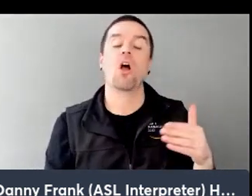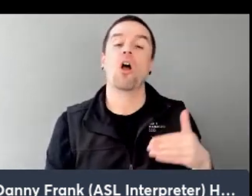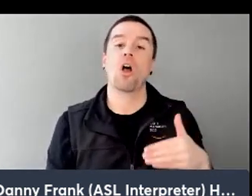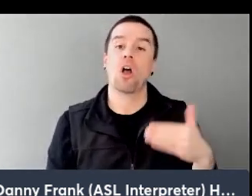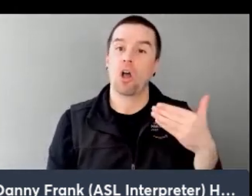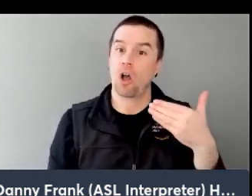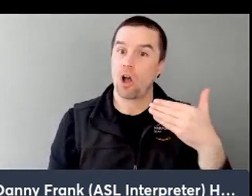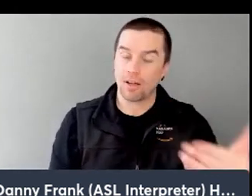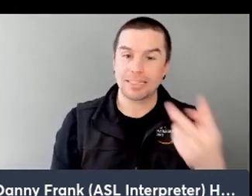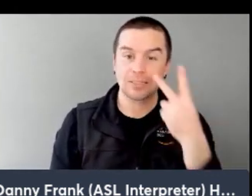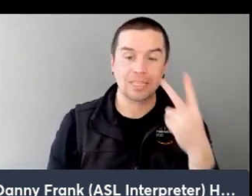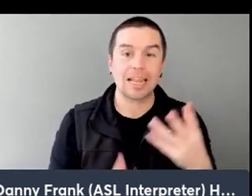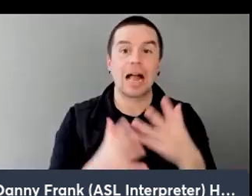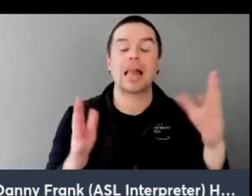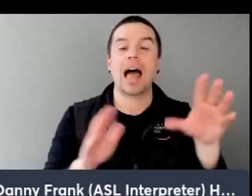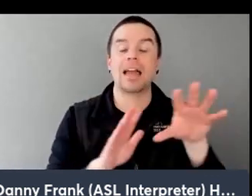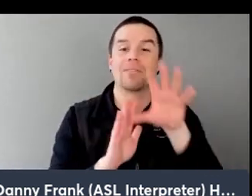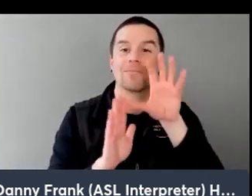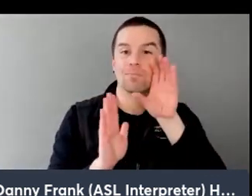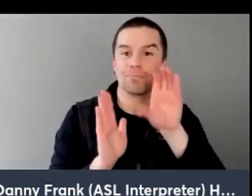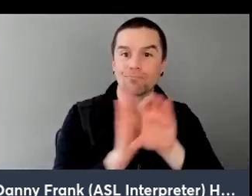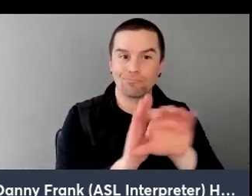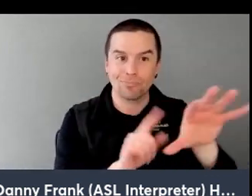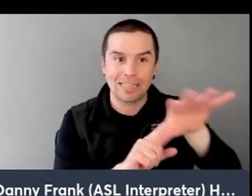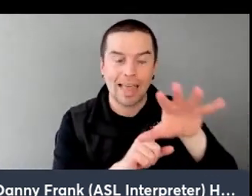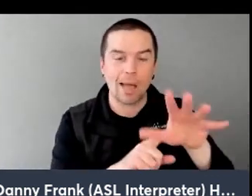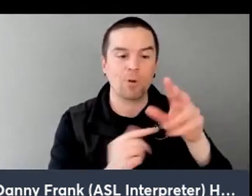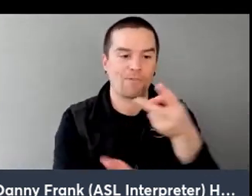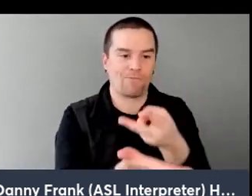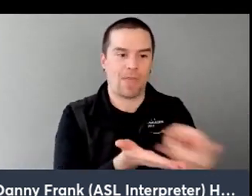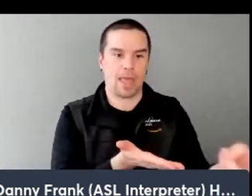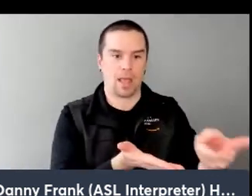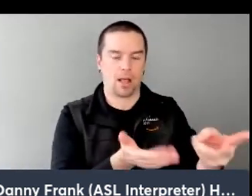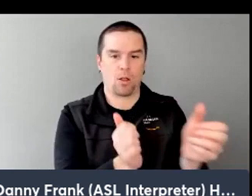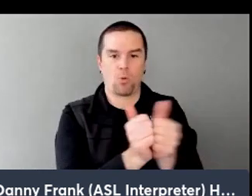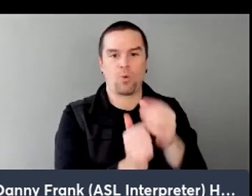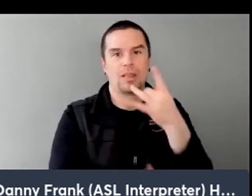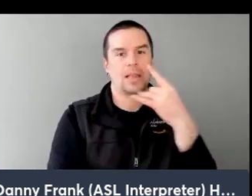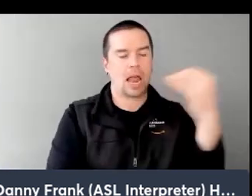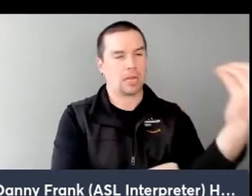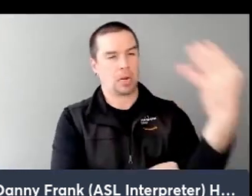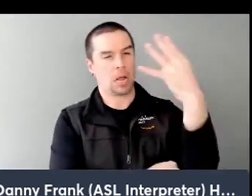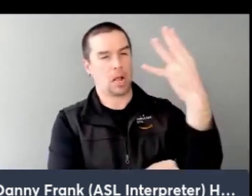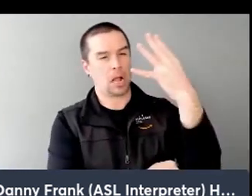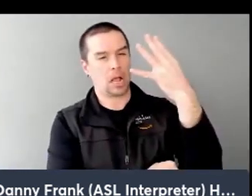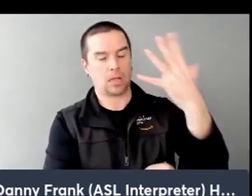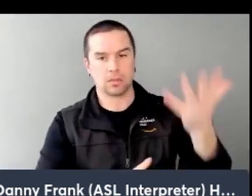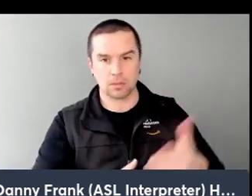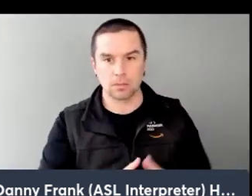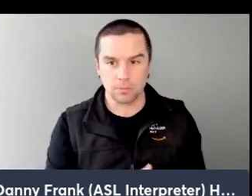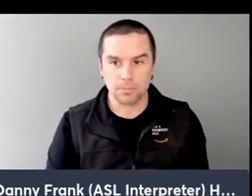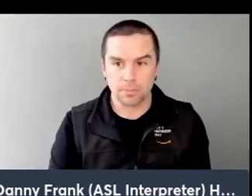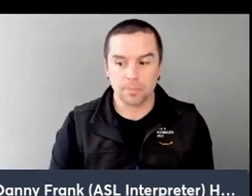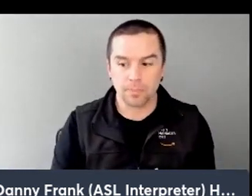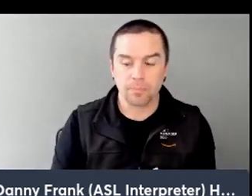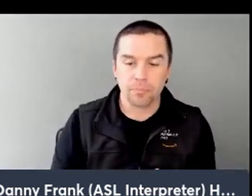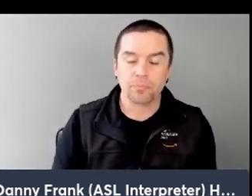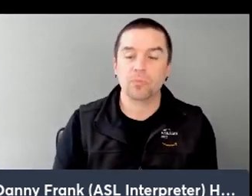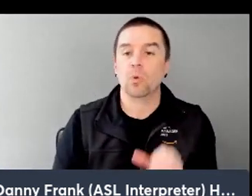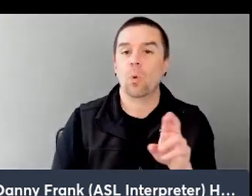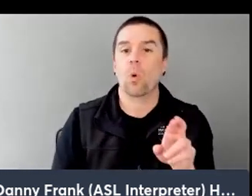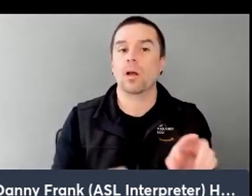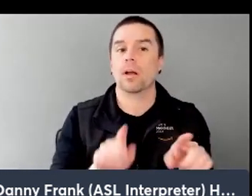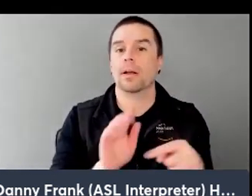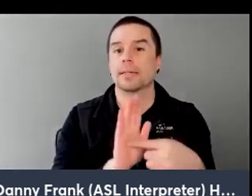that's something that we can generate and then have more robust DNNs. Or for instance, maybe you